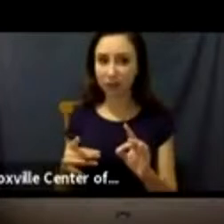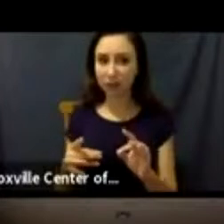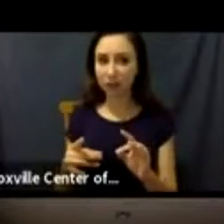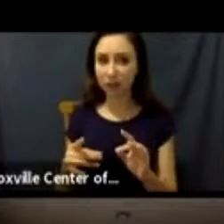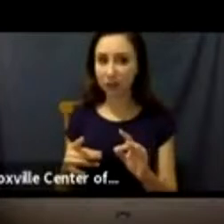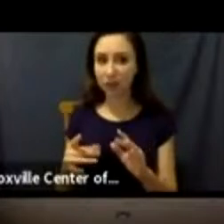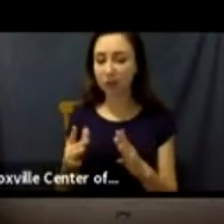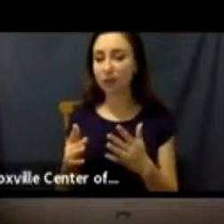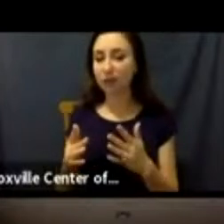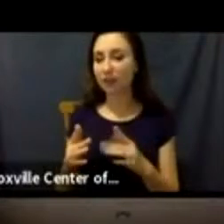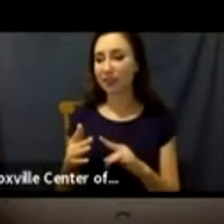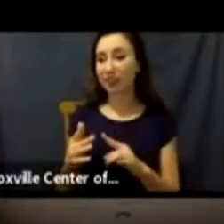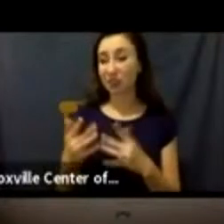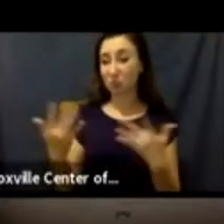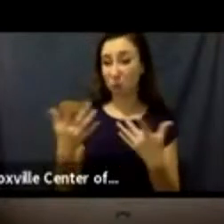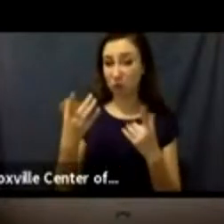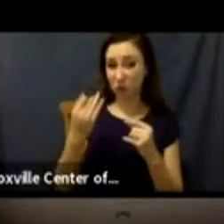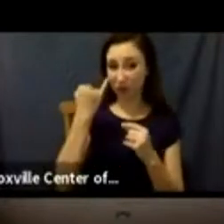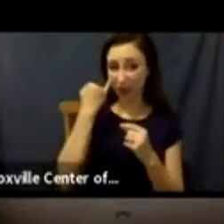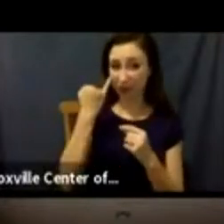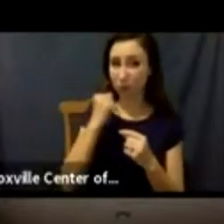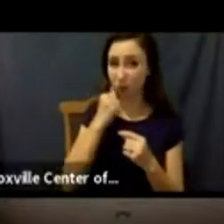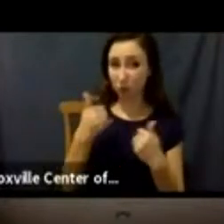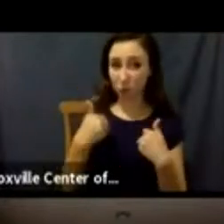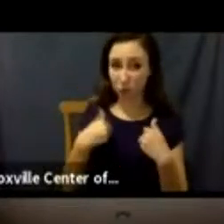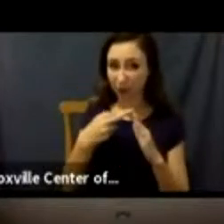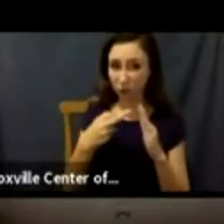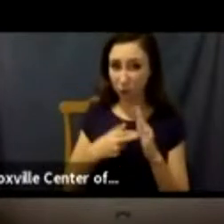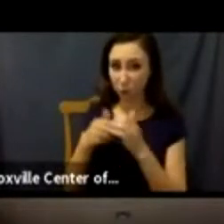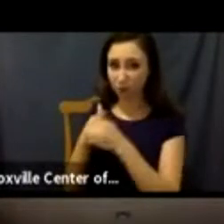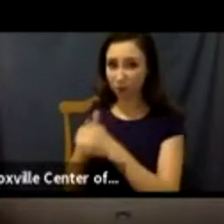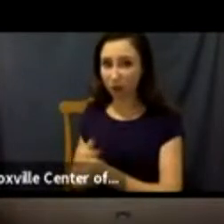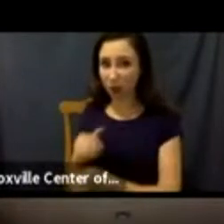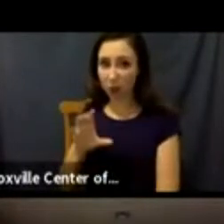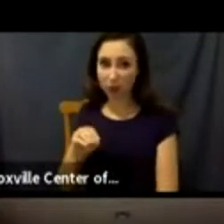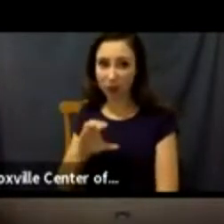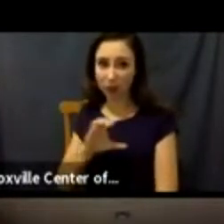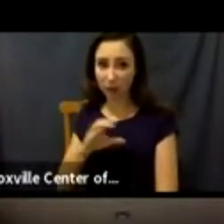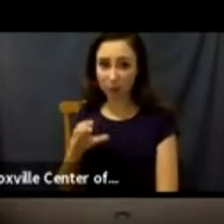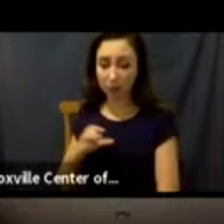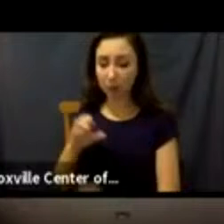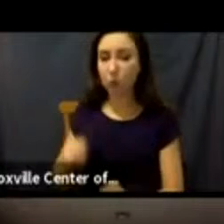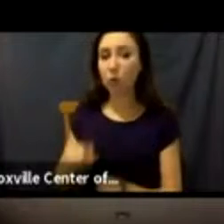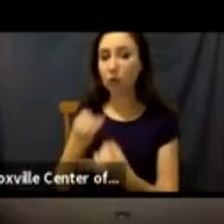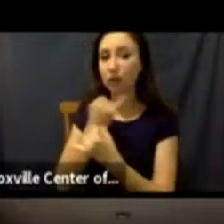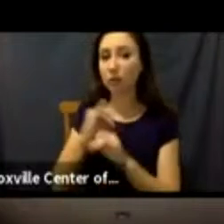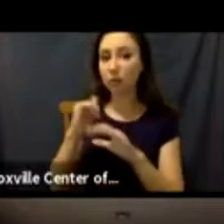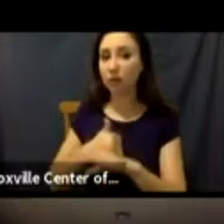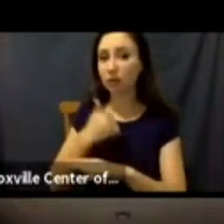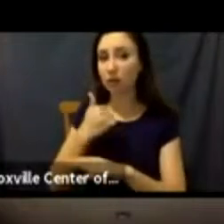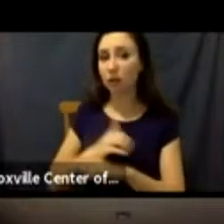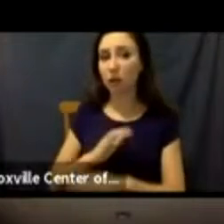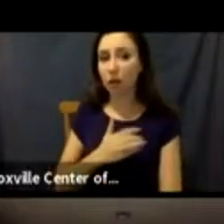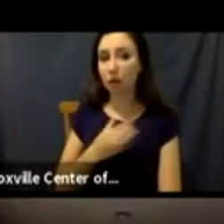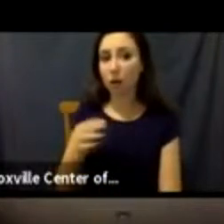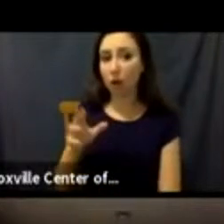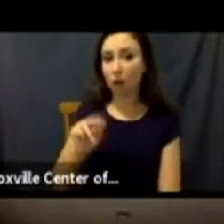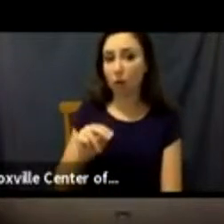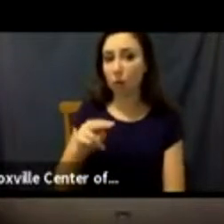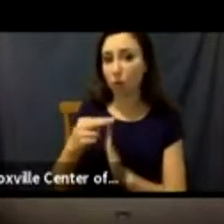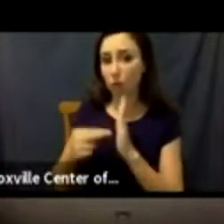what the county commission's rules were, but that we could independently set our own rules. And so this proposed